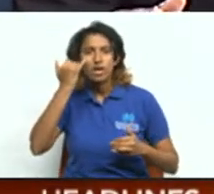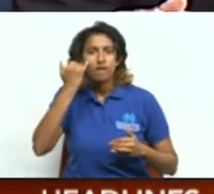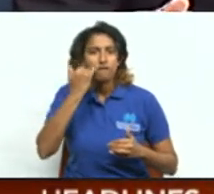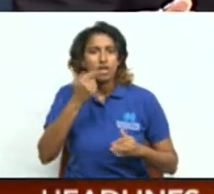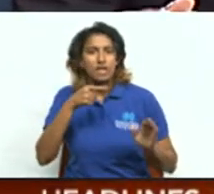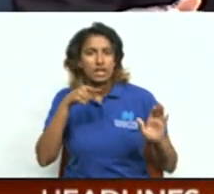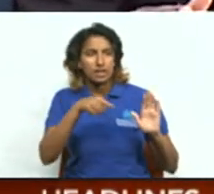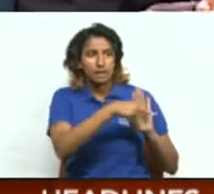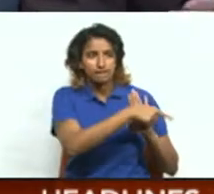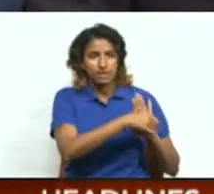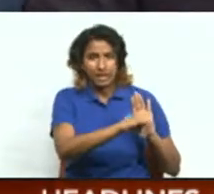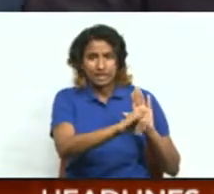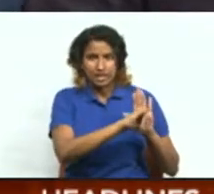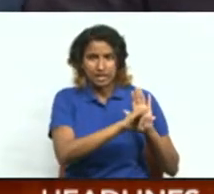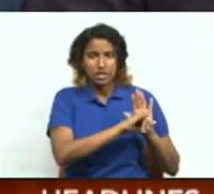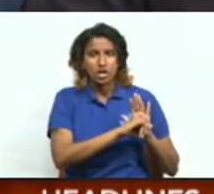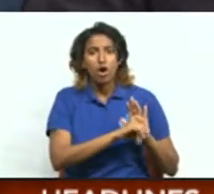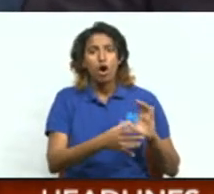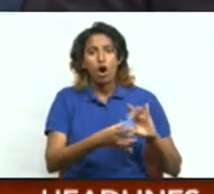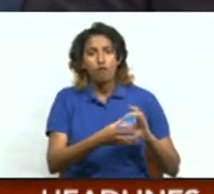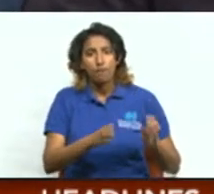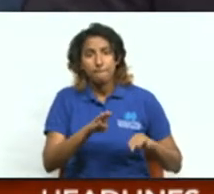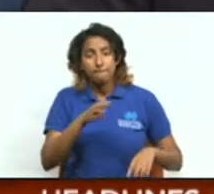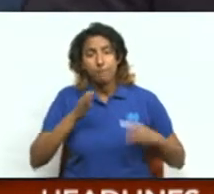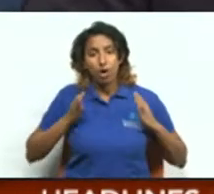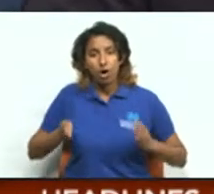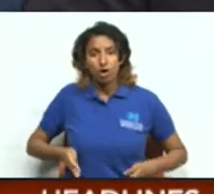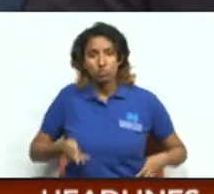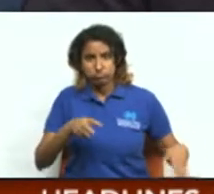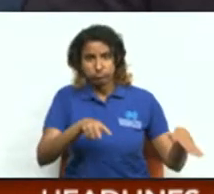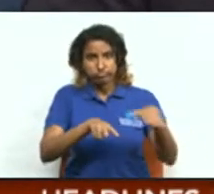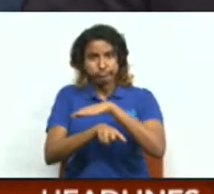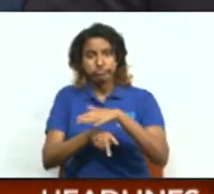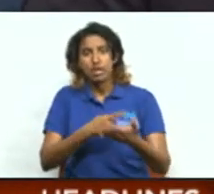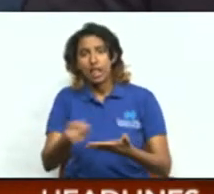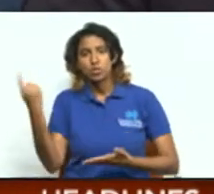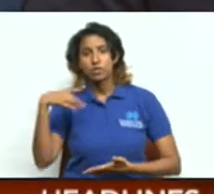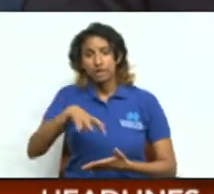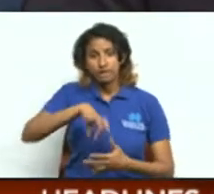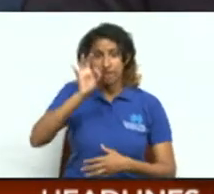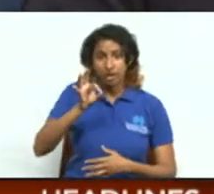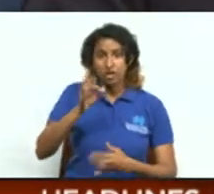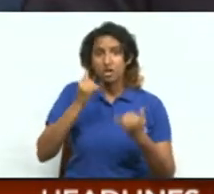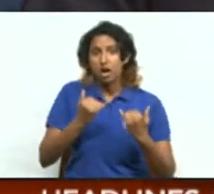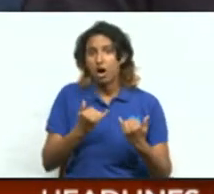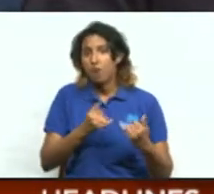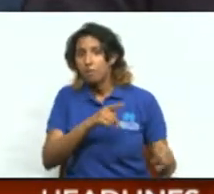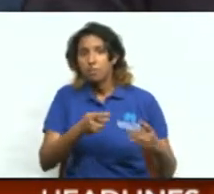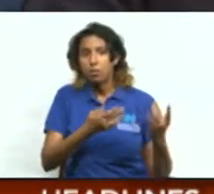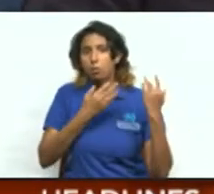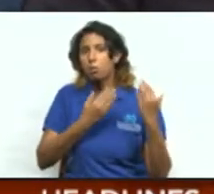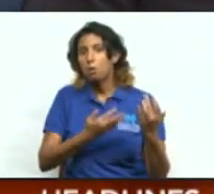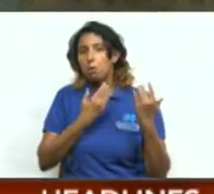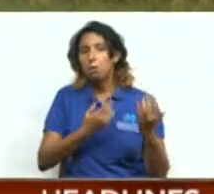their Valsain home last week. And as the country eagerly awaits what happens next, we learn of this bizarre